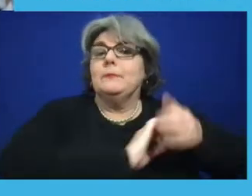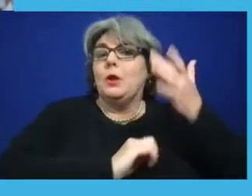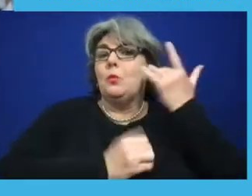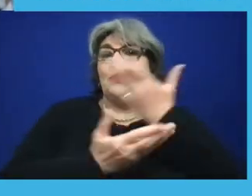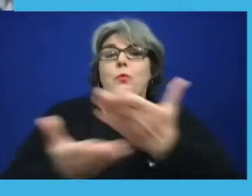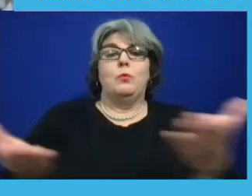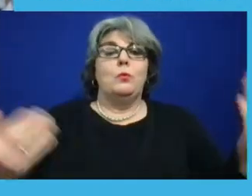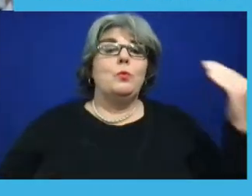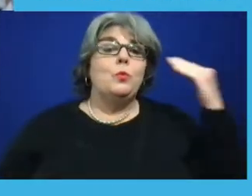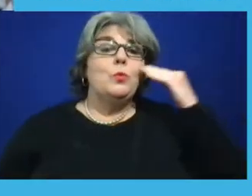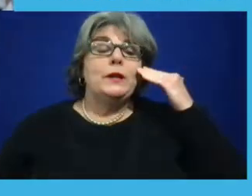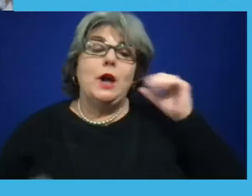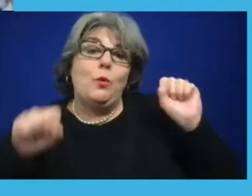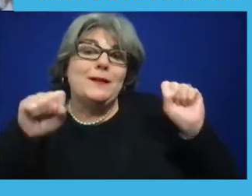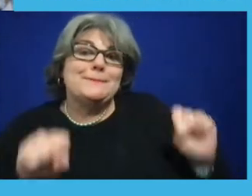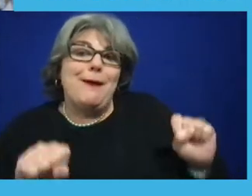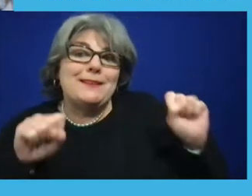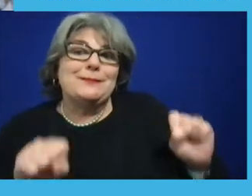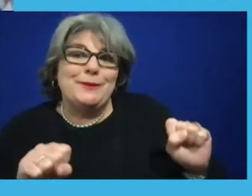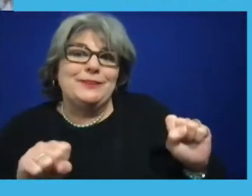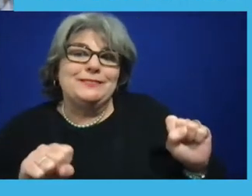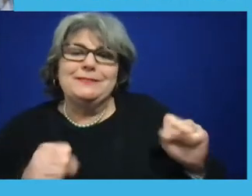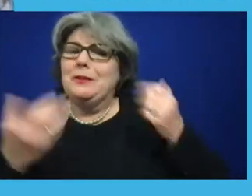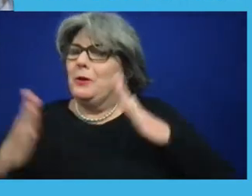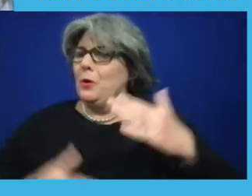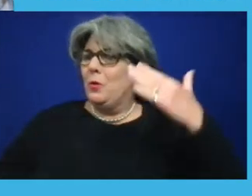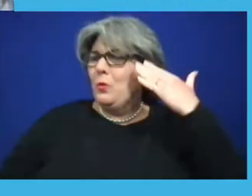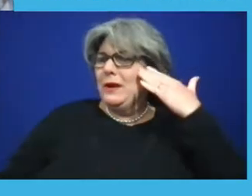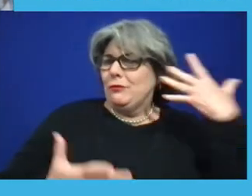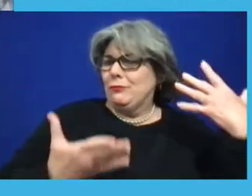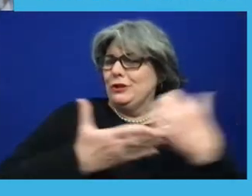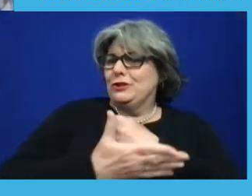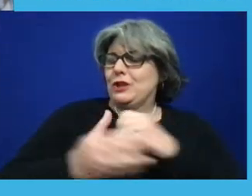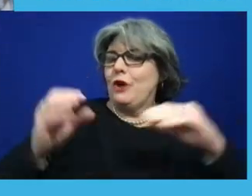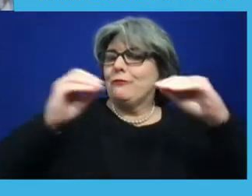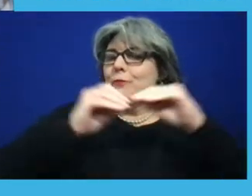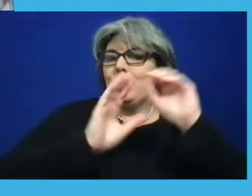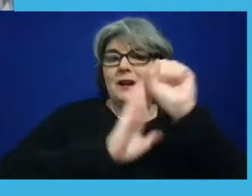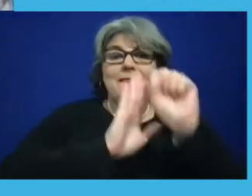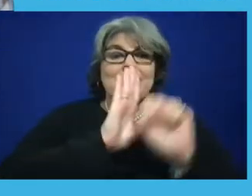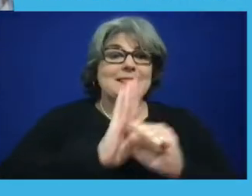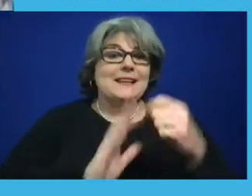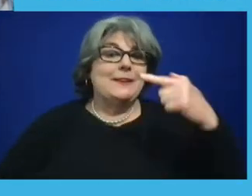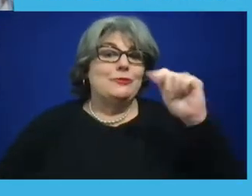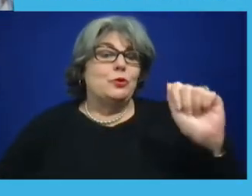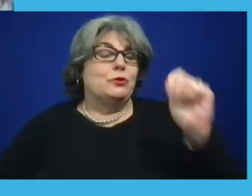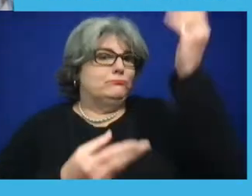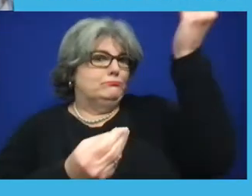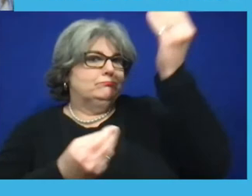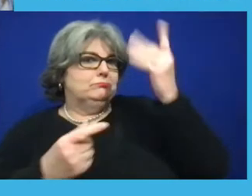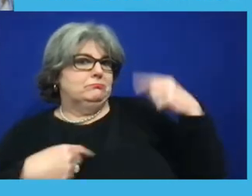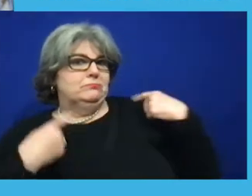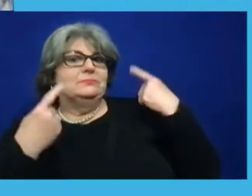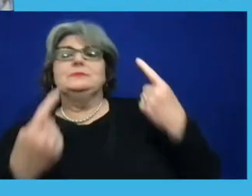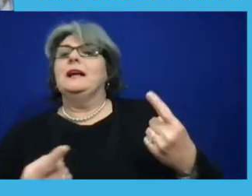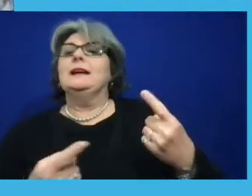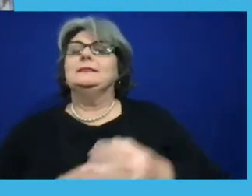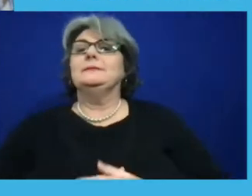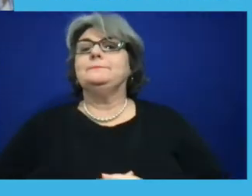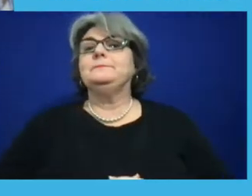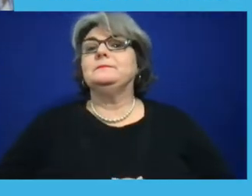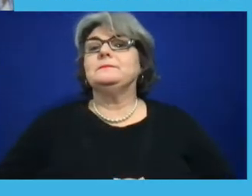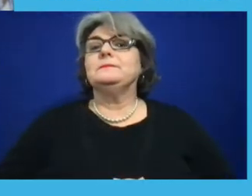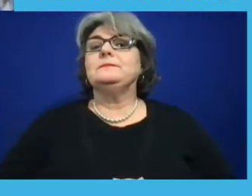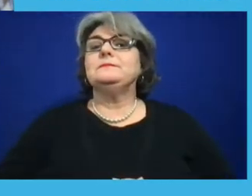down. We have come together in this moment because we know what is possible. We know that we deserve more